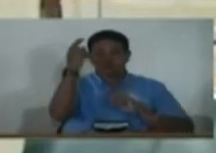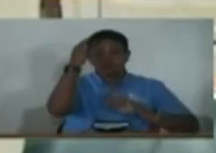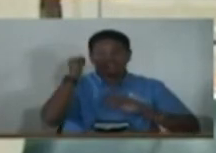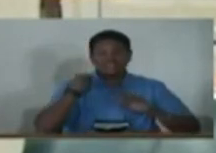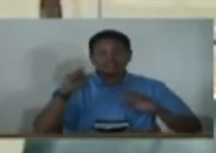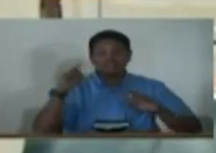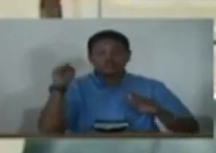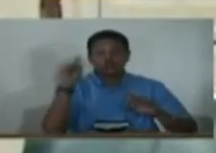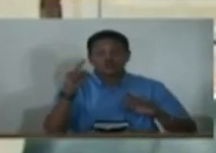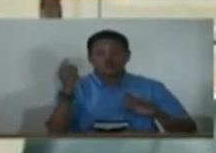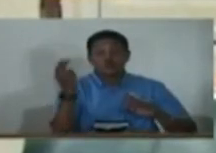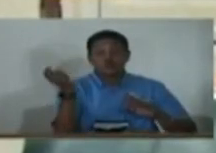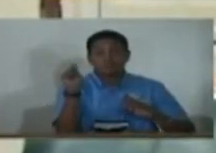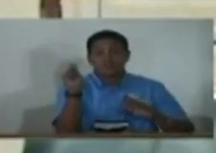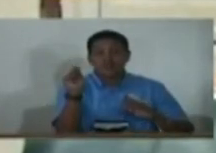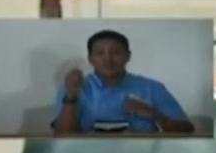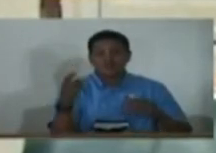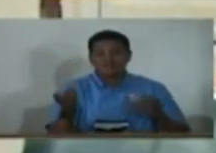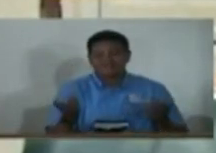and use the bathroom.